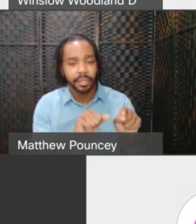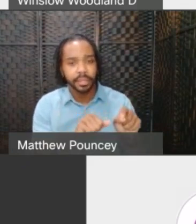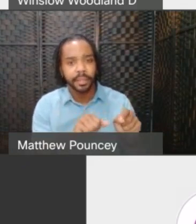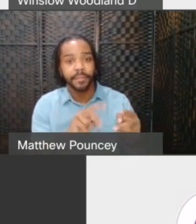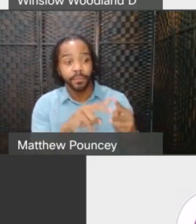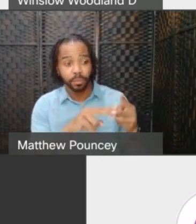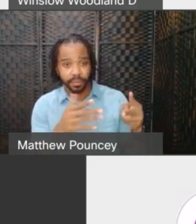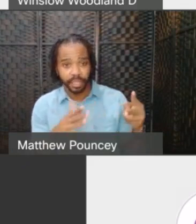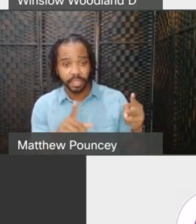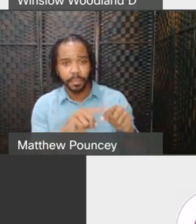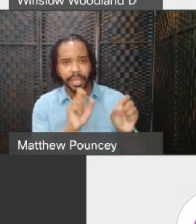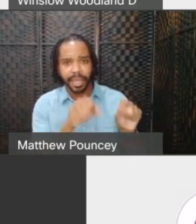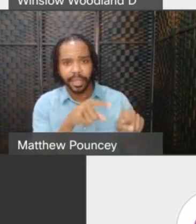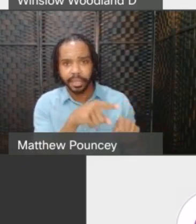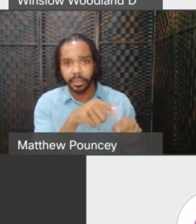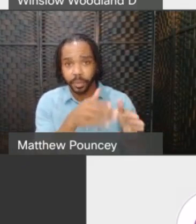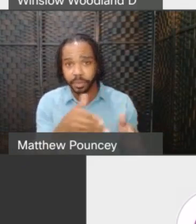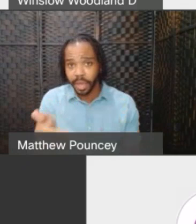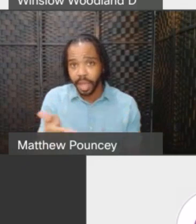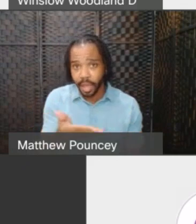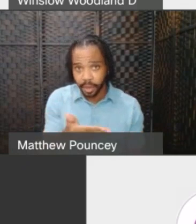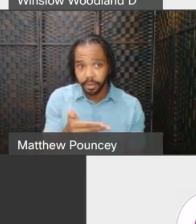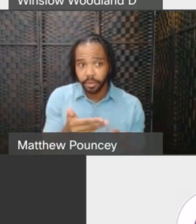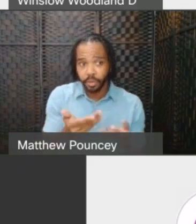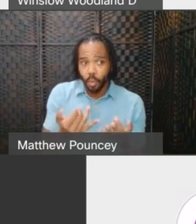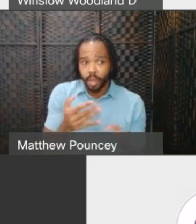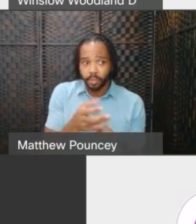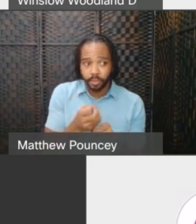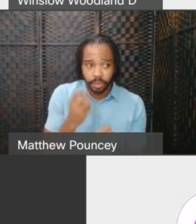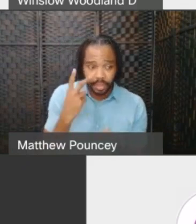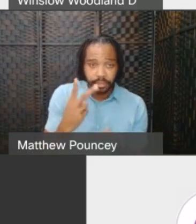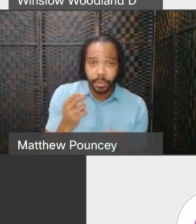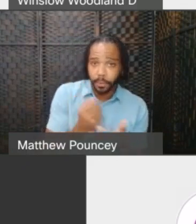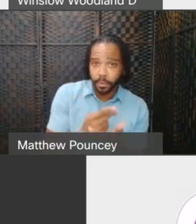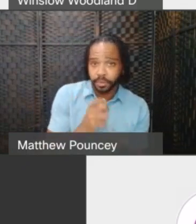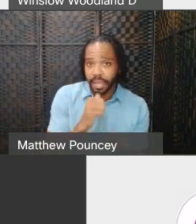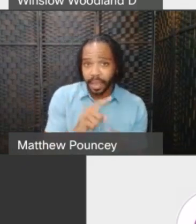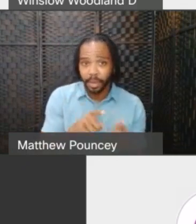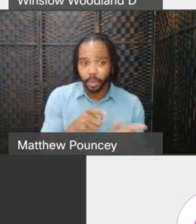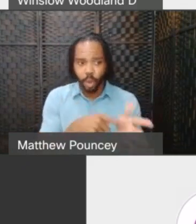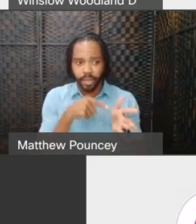while pending approval, and the provider will require weekly testing?